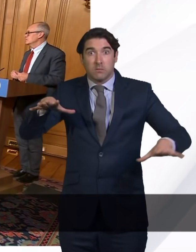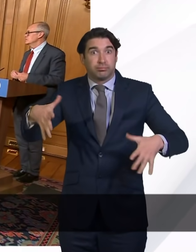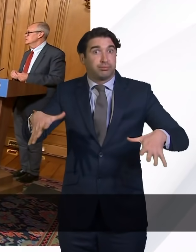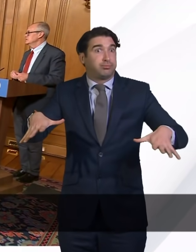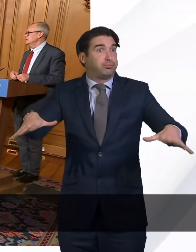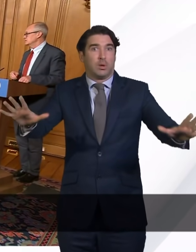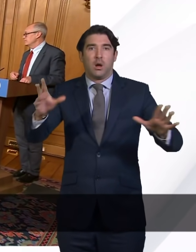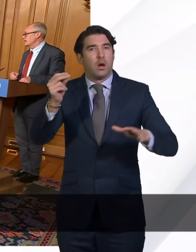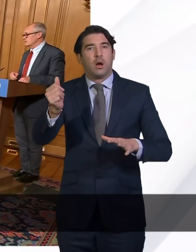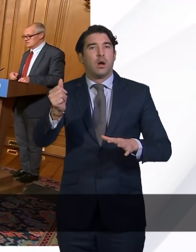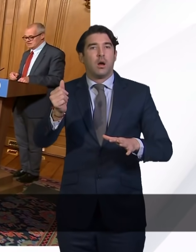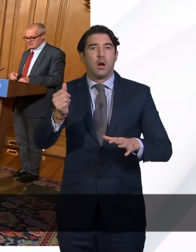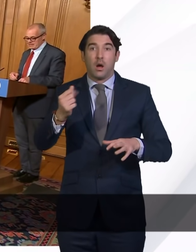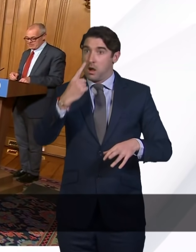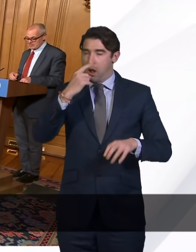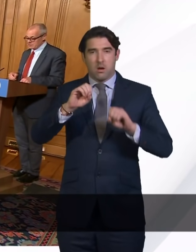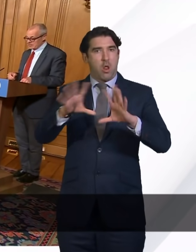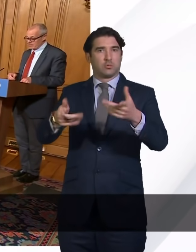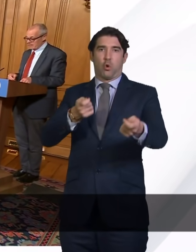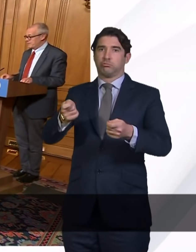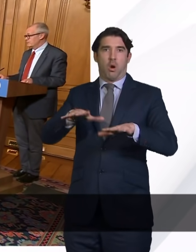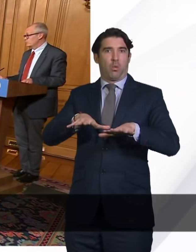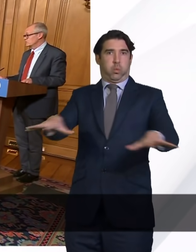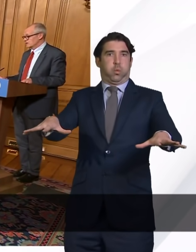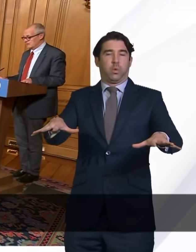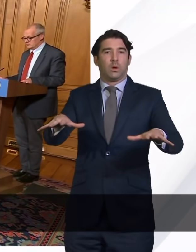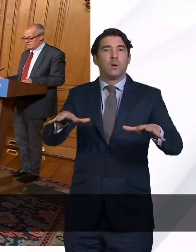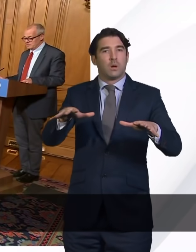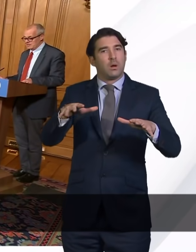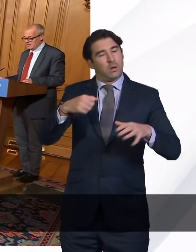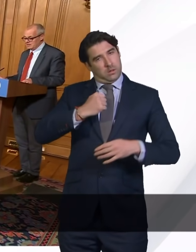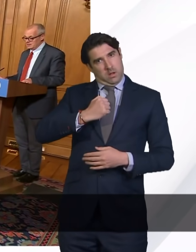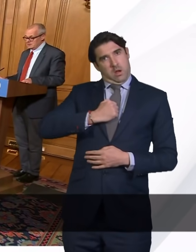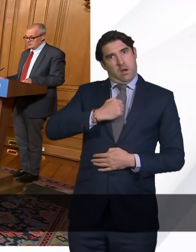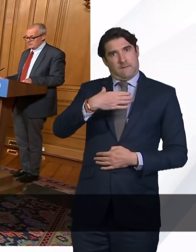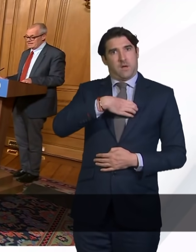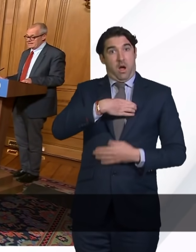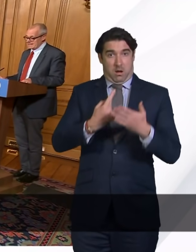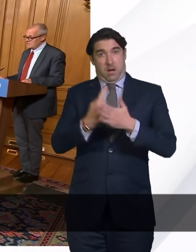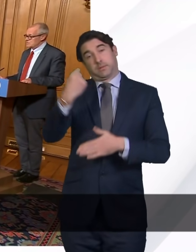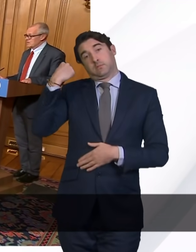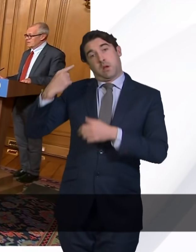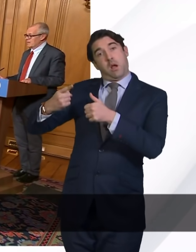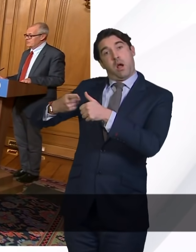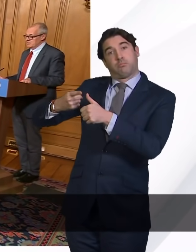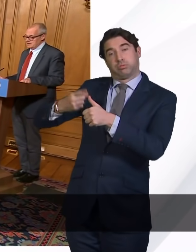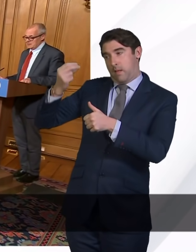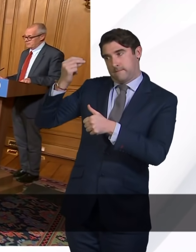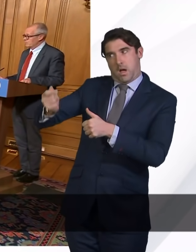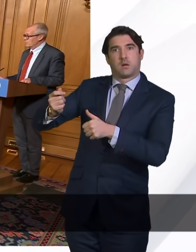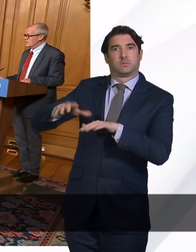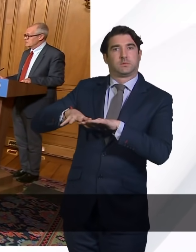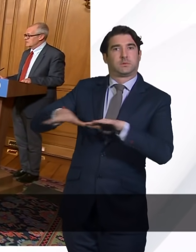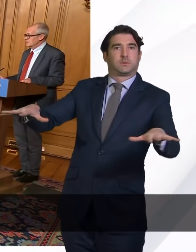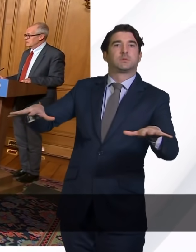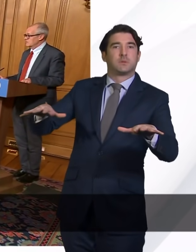fast growth in some areas, and those numbers are going up. And unfortunately, as we've seen, not only cases going up,